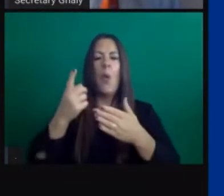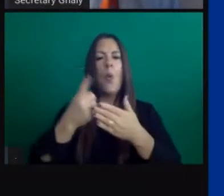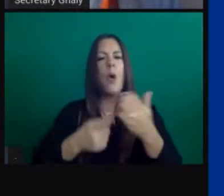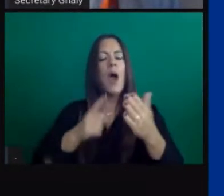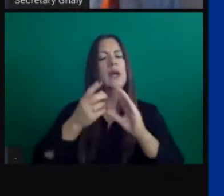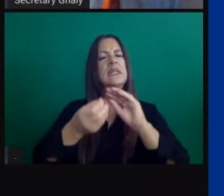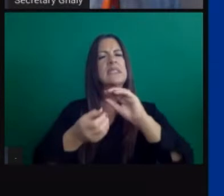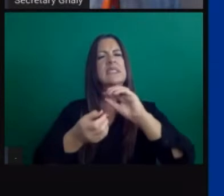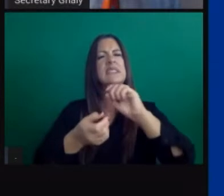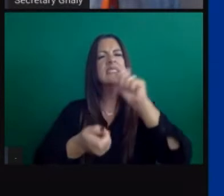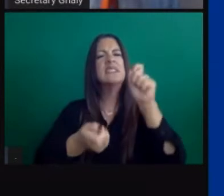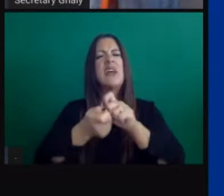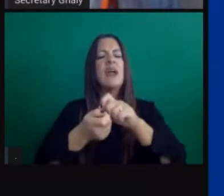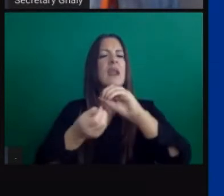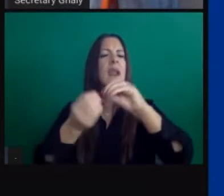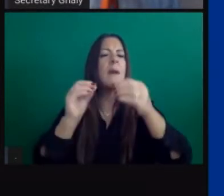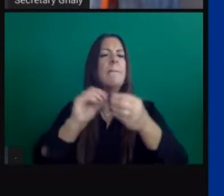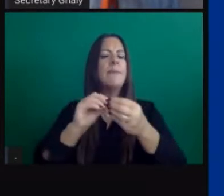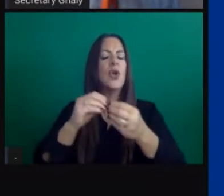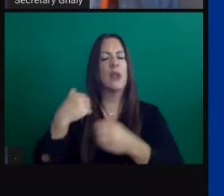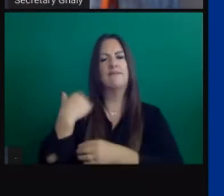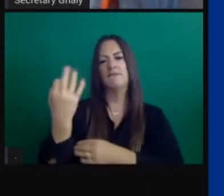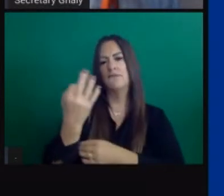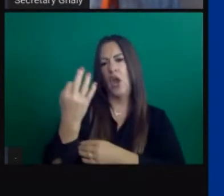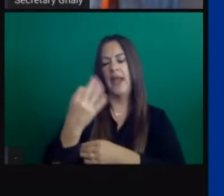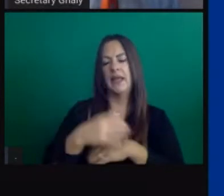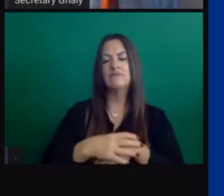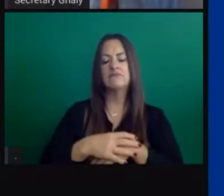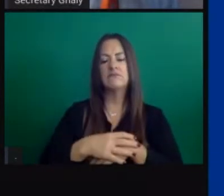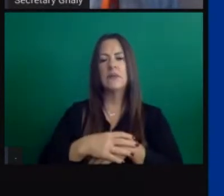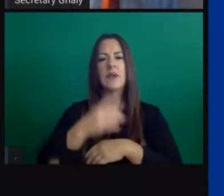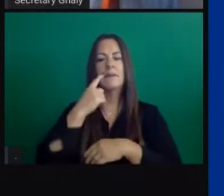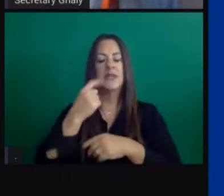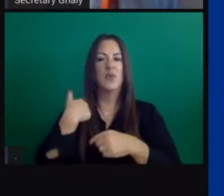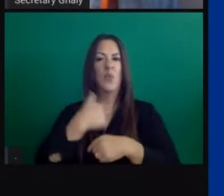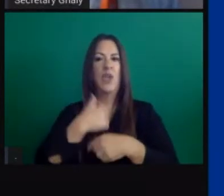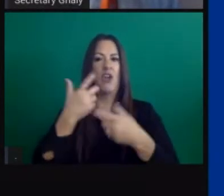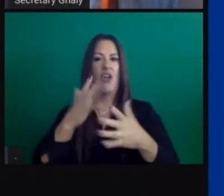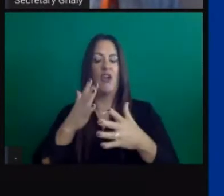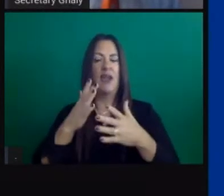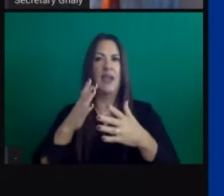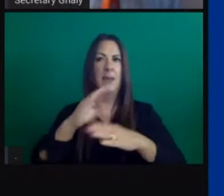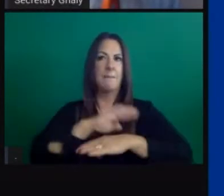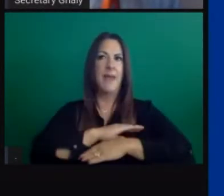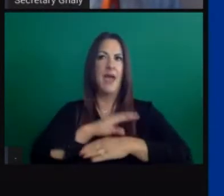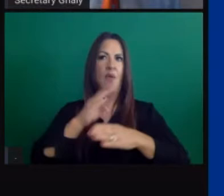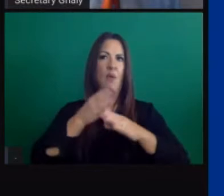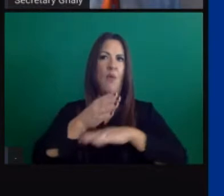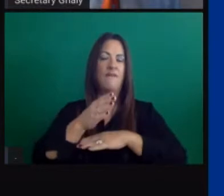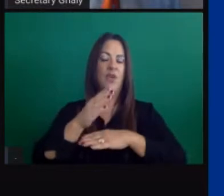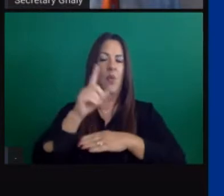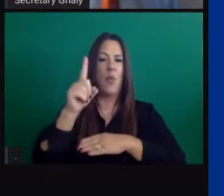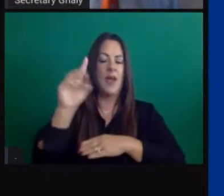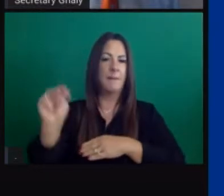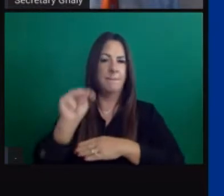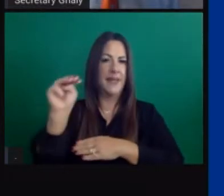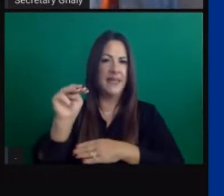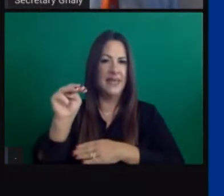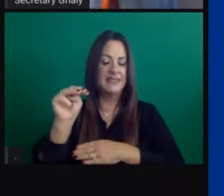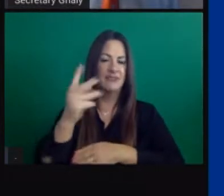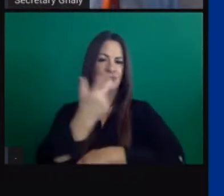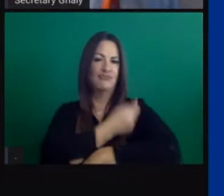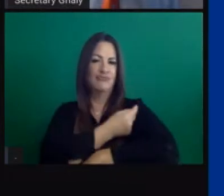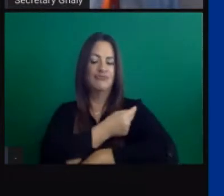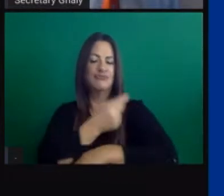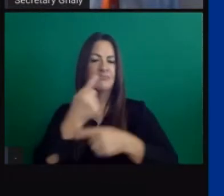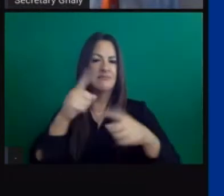Friday, the 10th day of our million vaccine challenge. But we do know as of today and over the weekend that